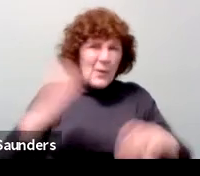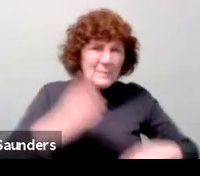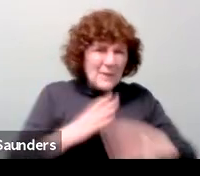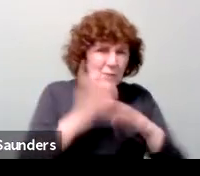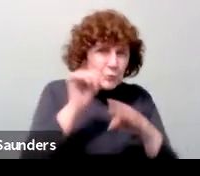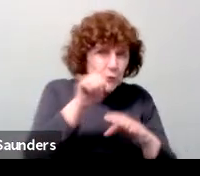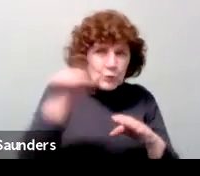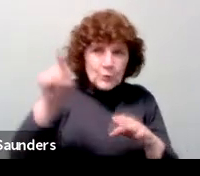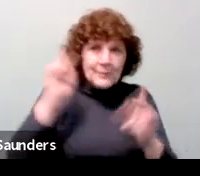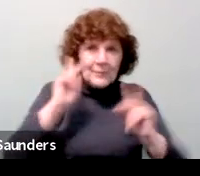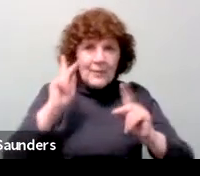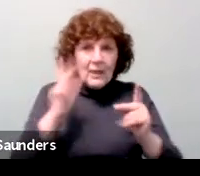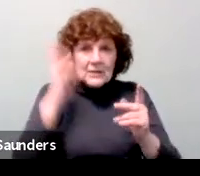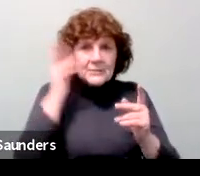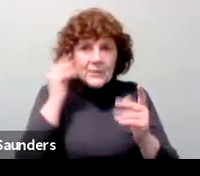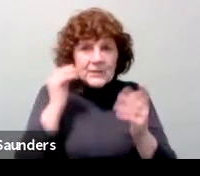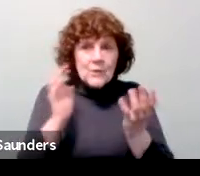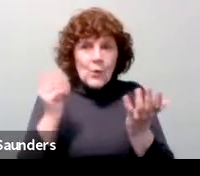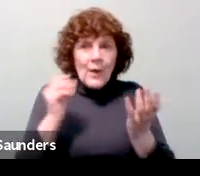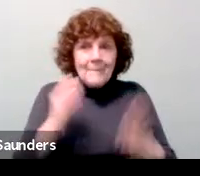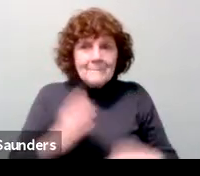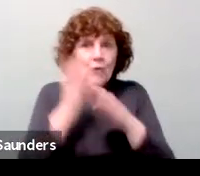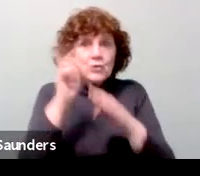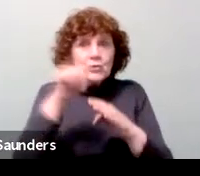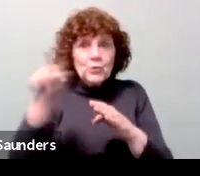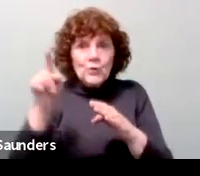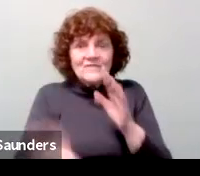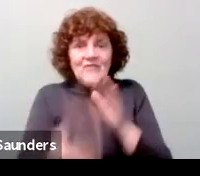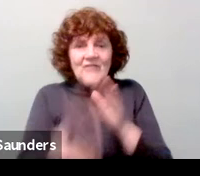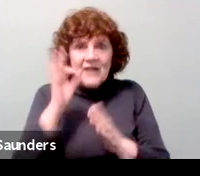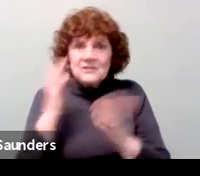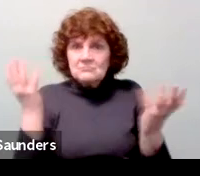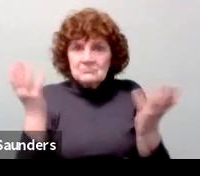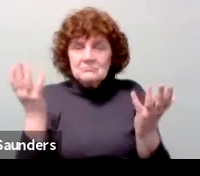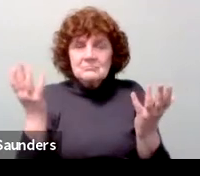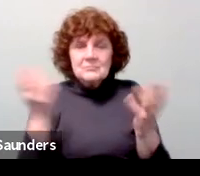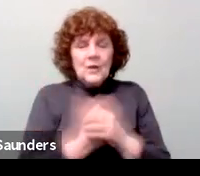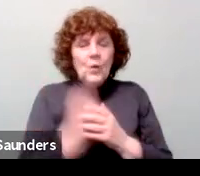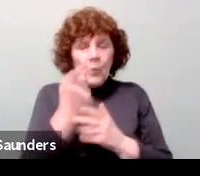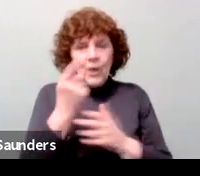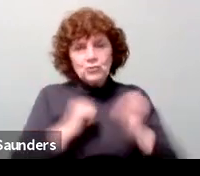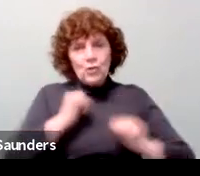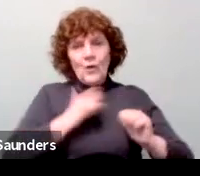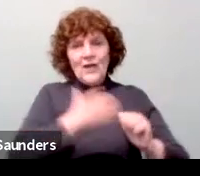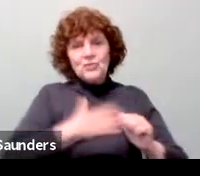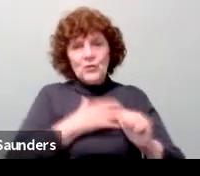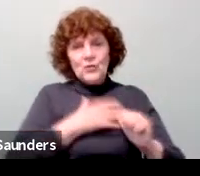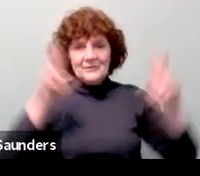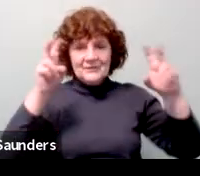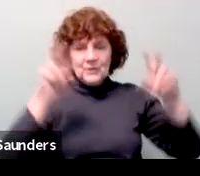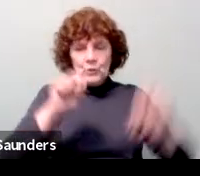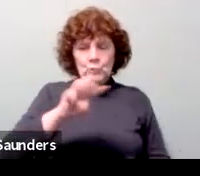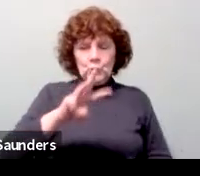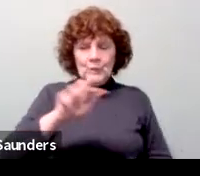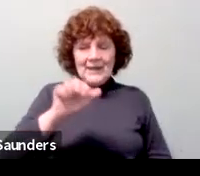experiencing? What barriers are you finding? To quote a show that I quite enjoy, New Amsterdam, how can I